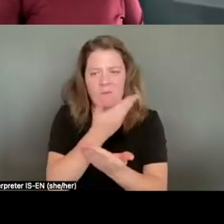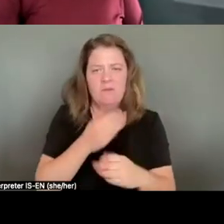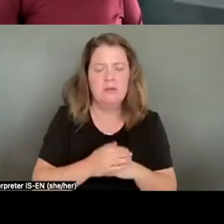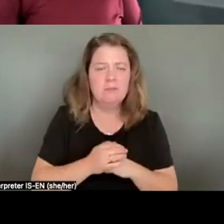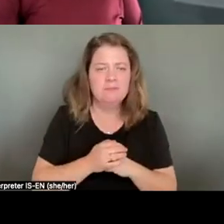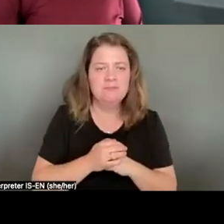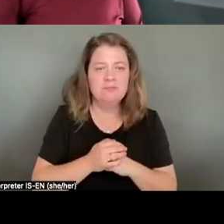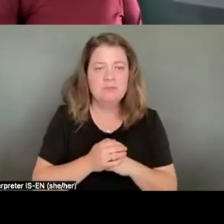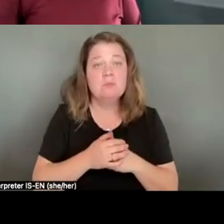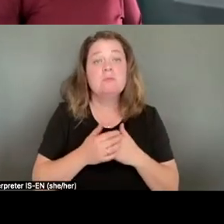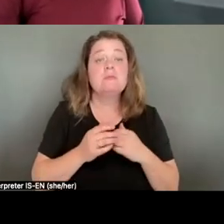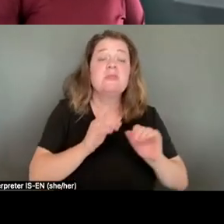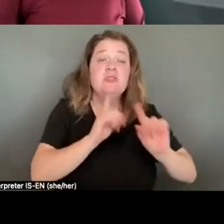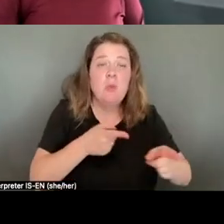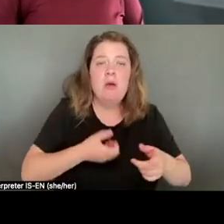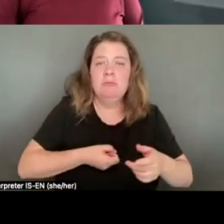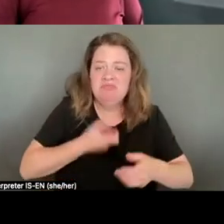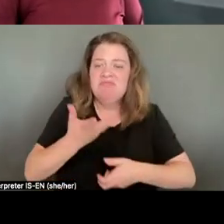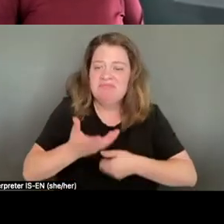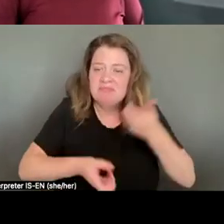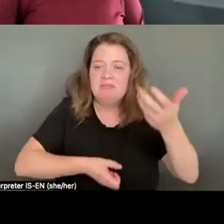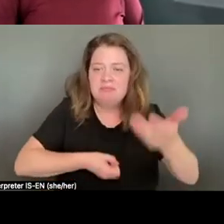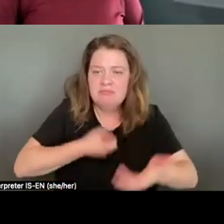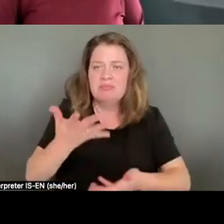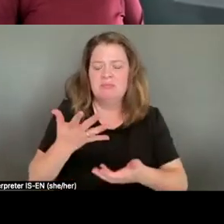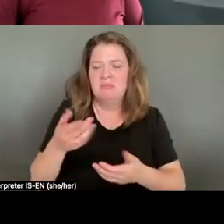were tagged as don't know.